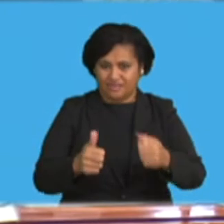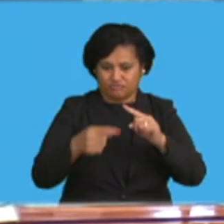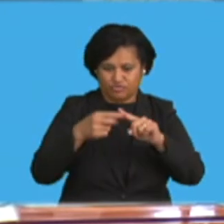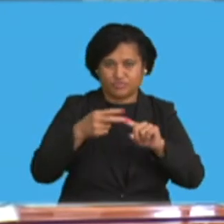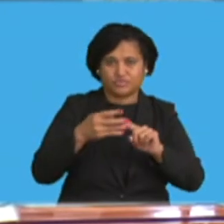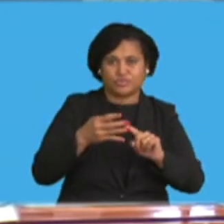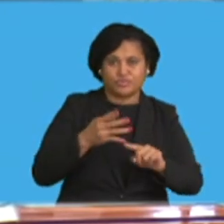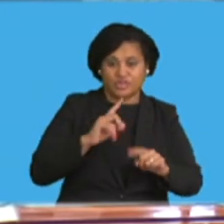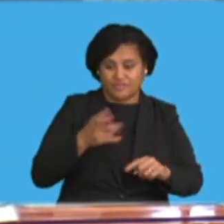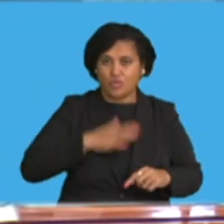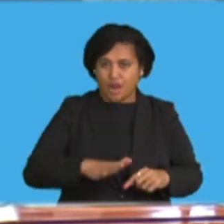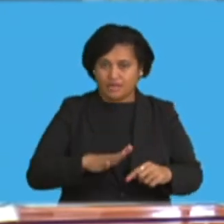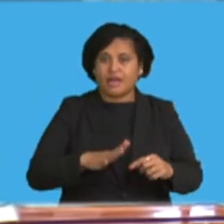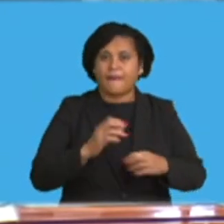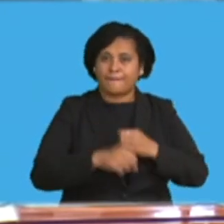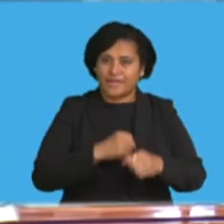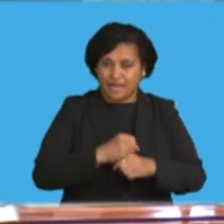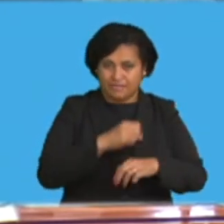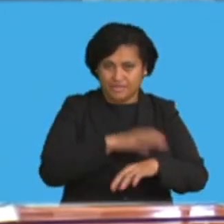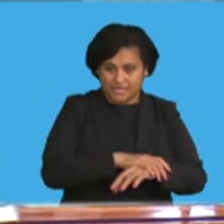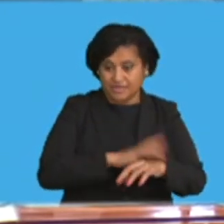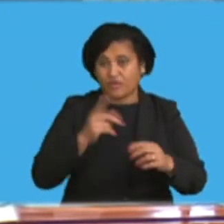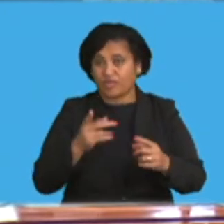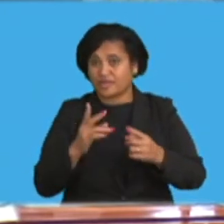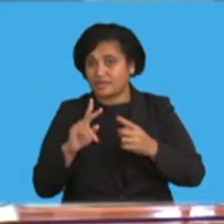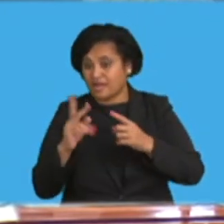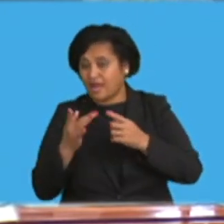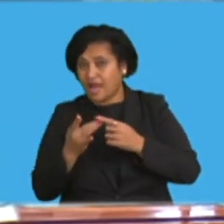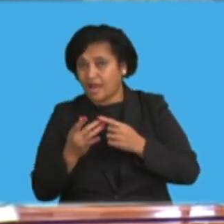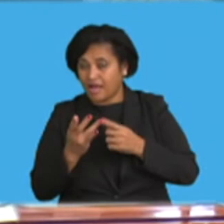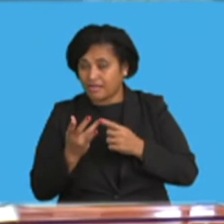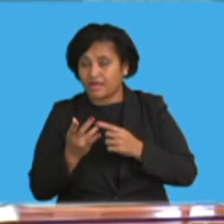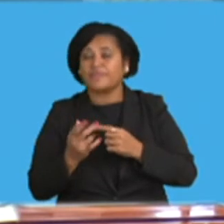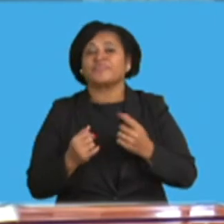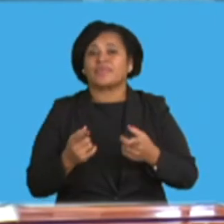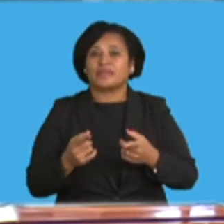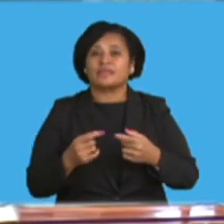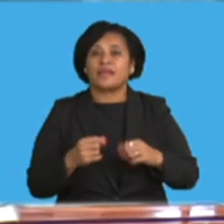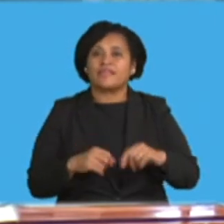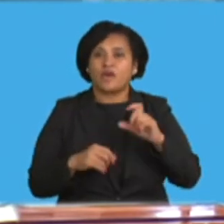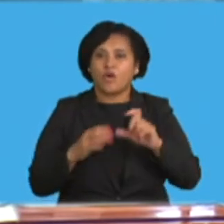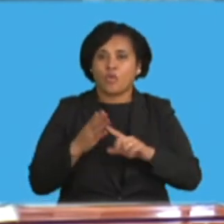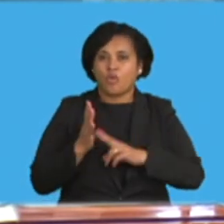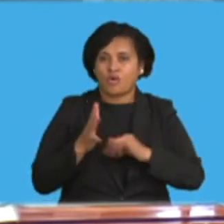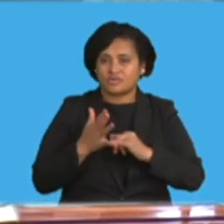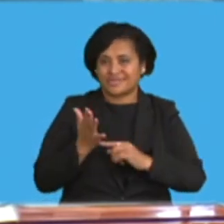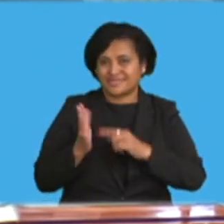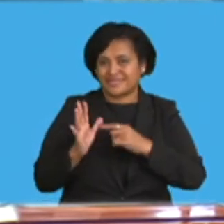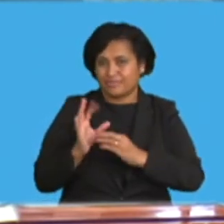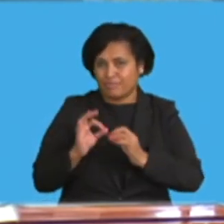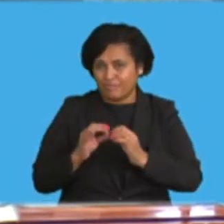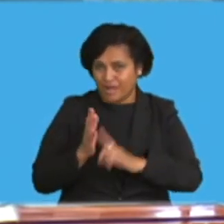Speaker. Special constables under the One Force philosophy, Madam Speaker, will be absorbed or